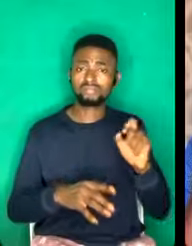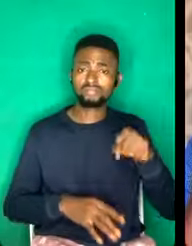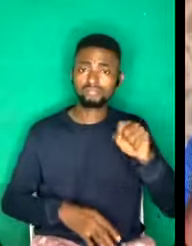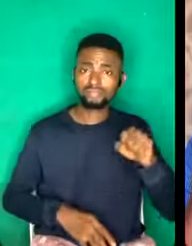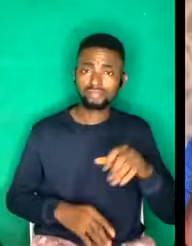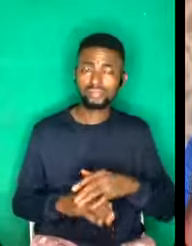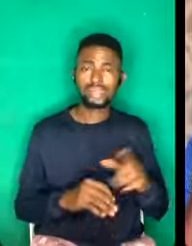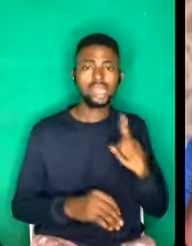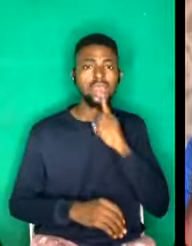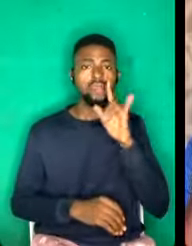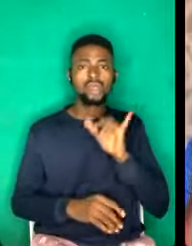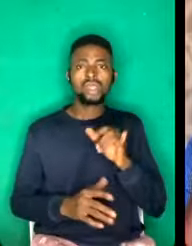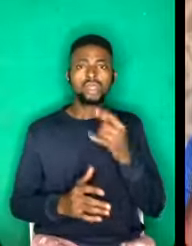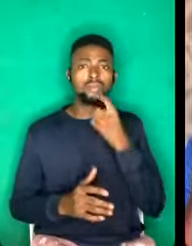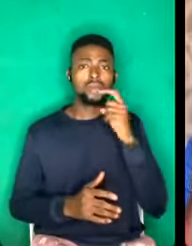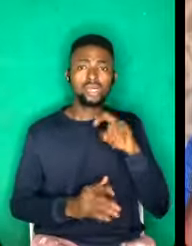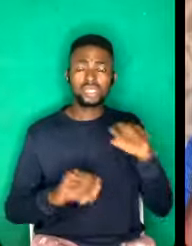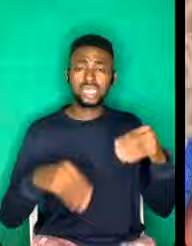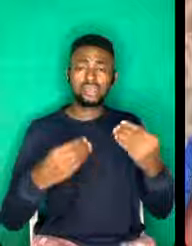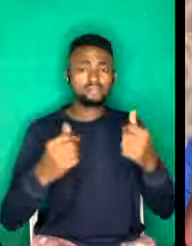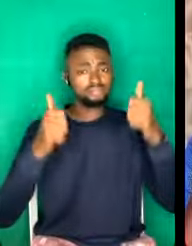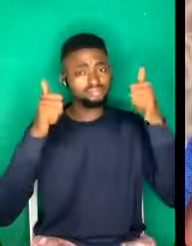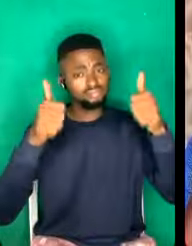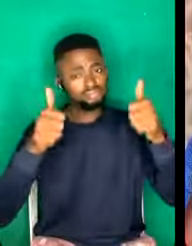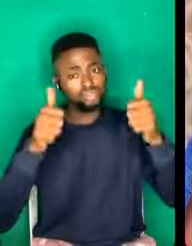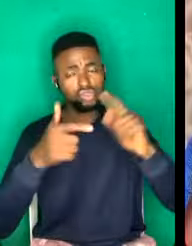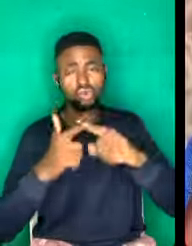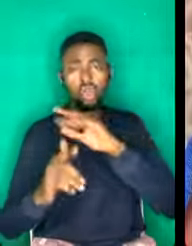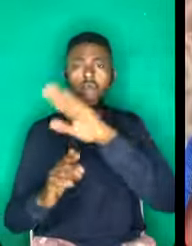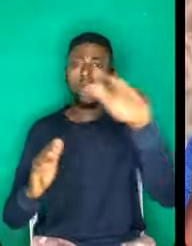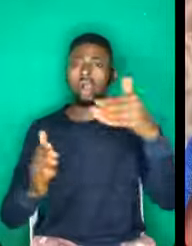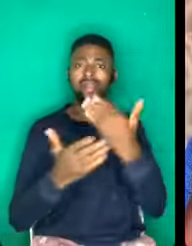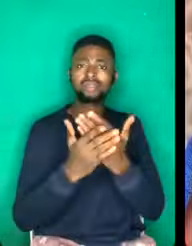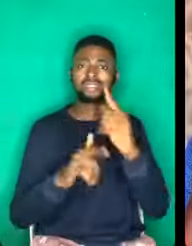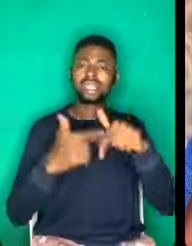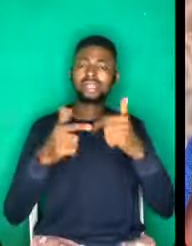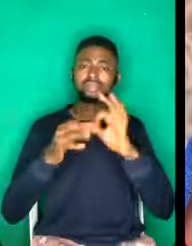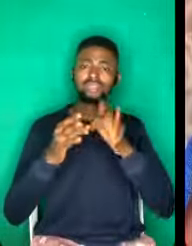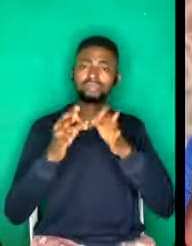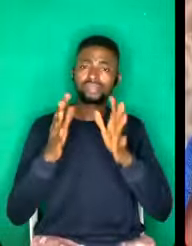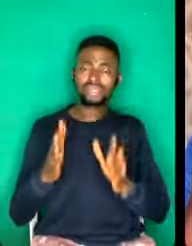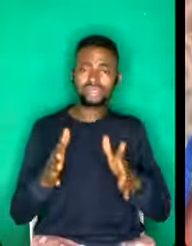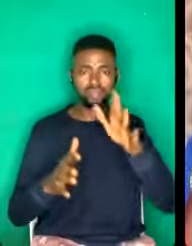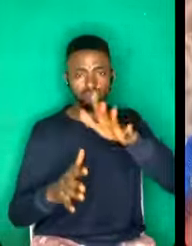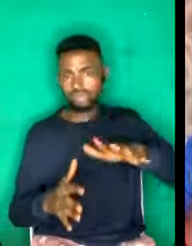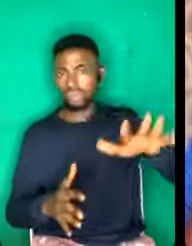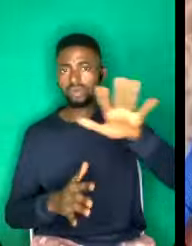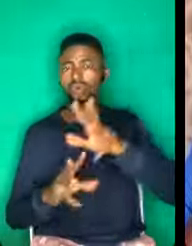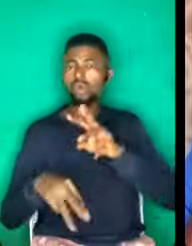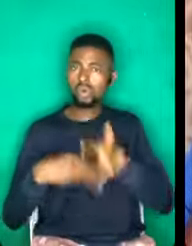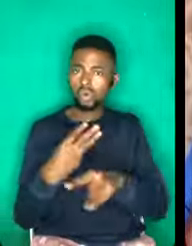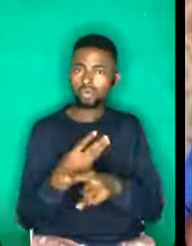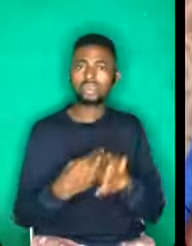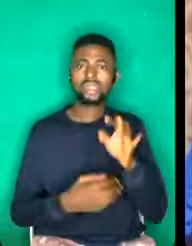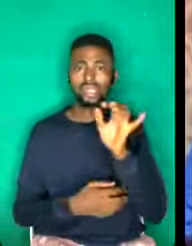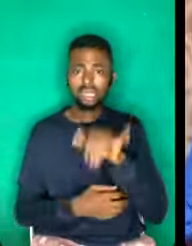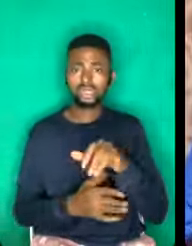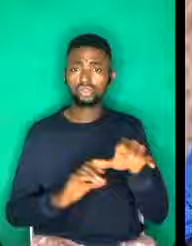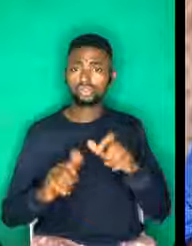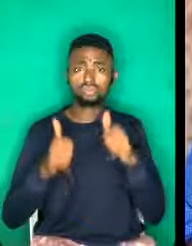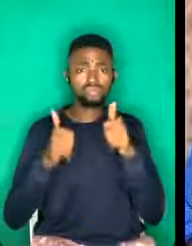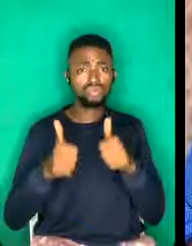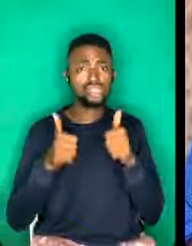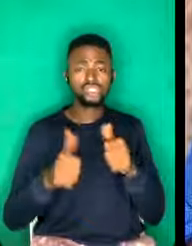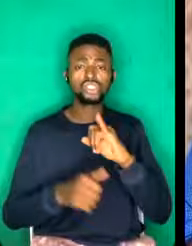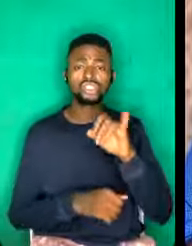must give kudos to all the sign language interpreters all over the world, right? And they are really doing a great job.